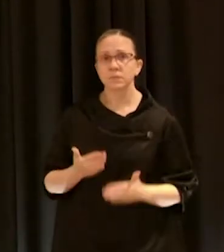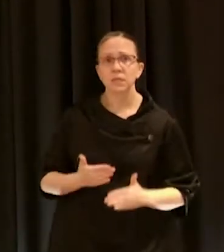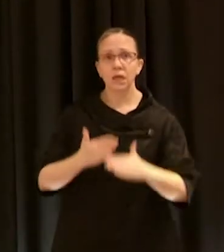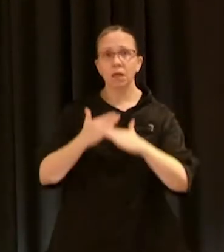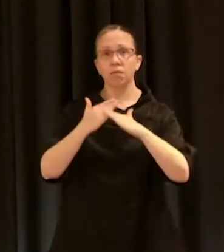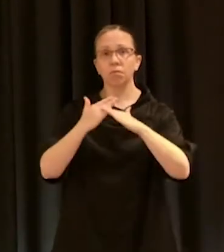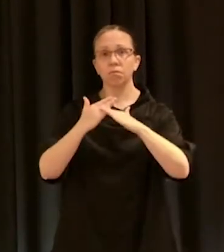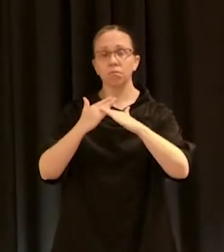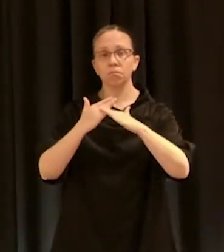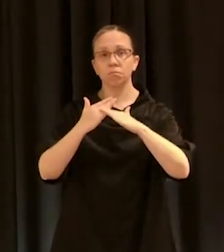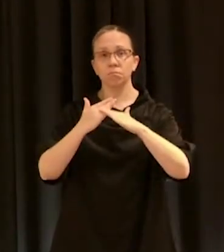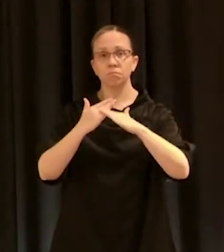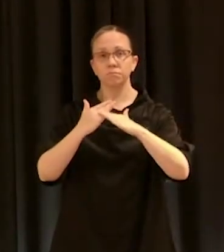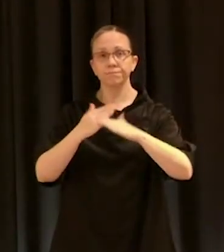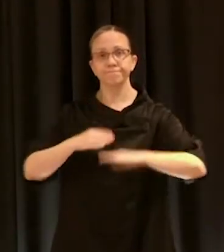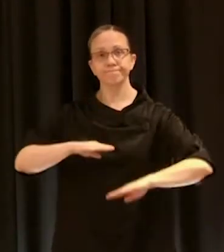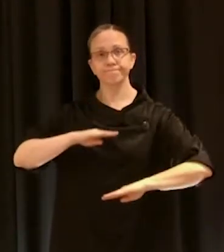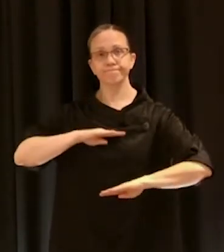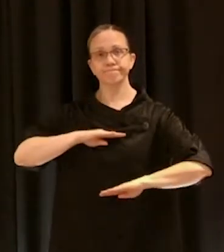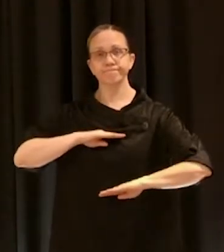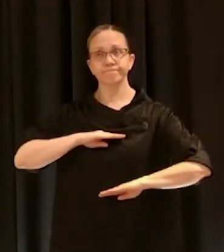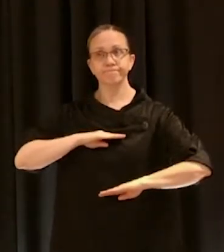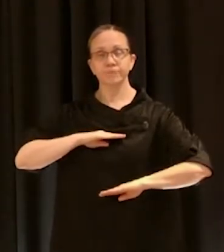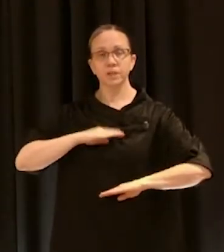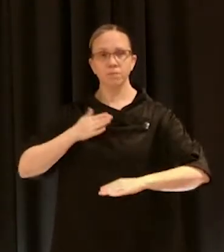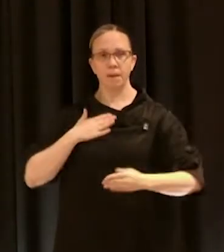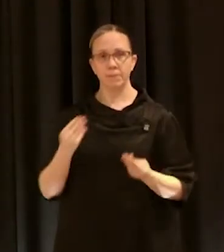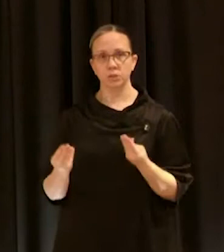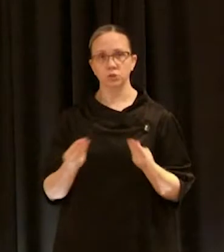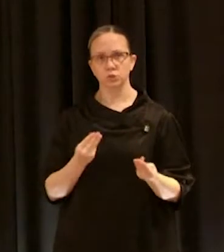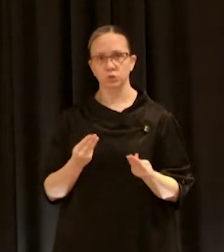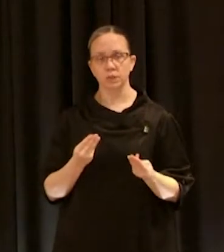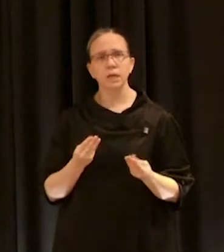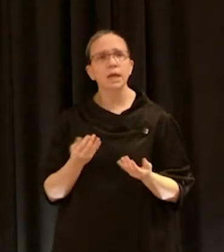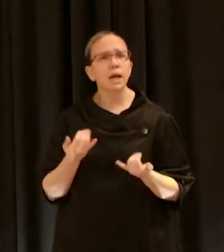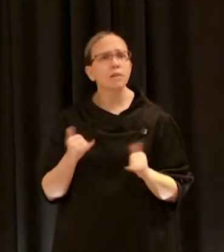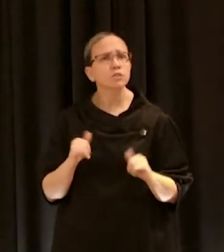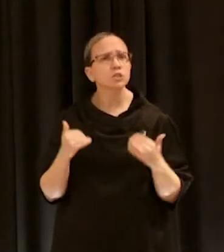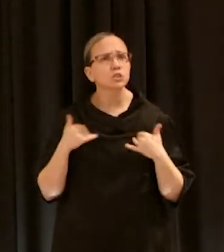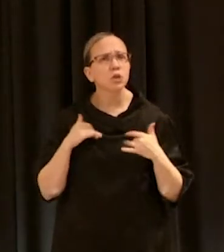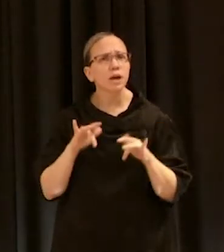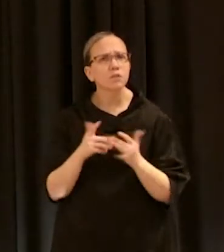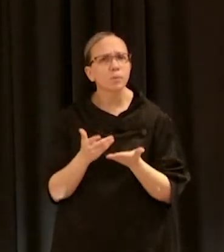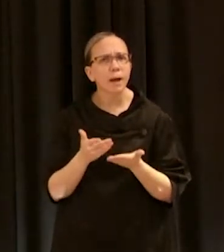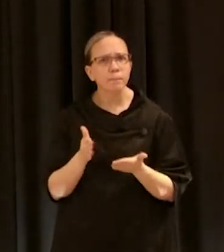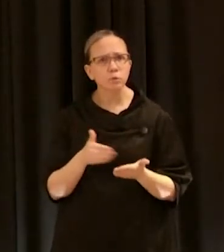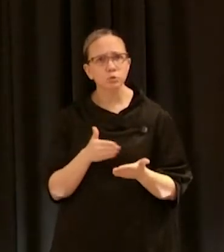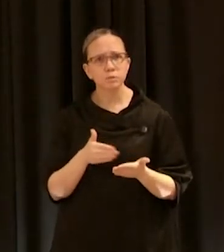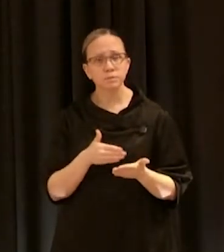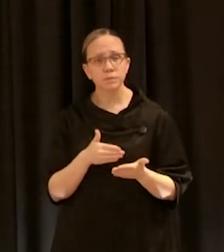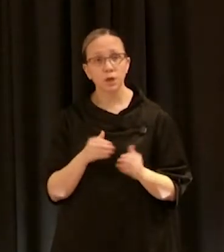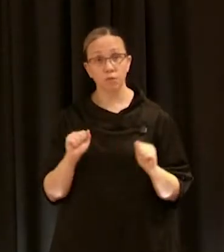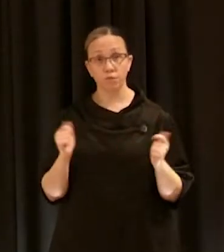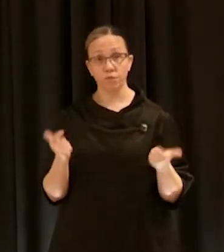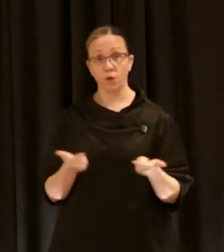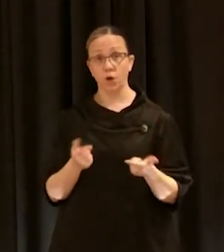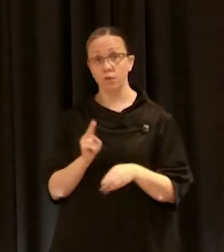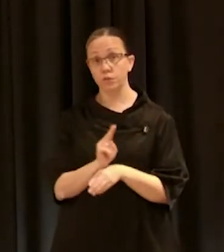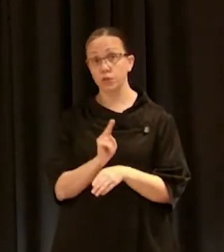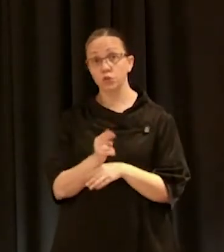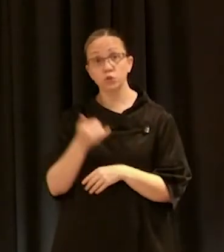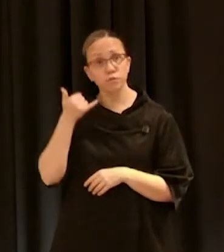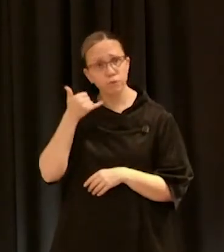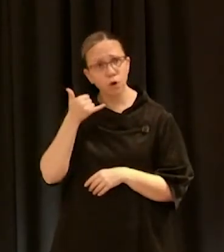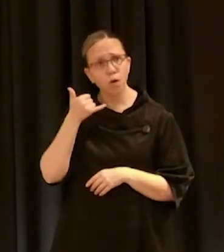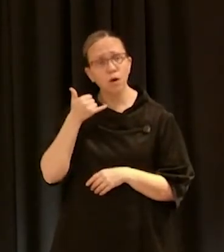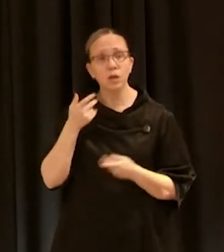calling or from the fulfillment of our ministry. Now, if you still got your Bibles nearby, and for all of you that just use your Bible